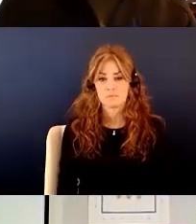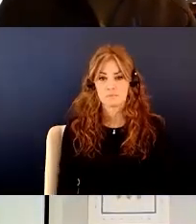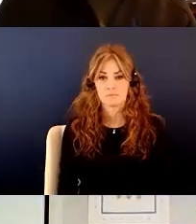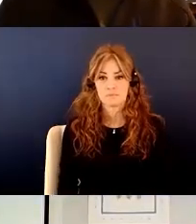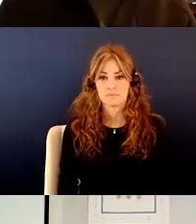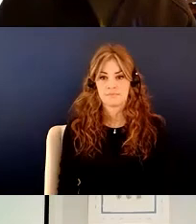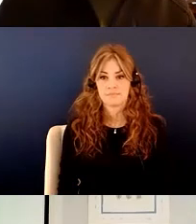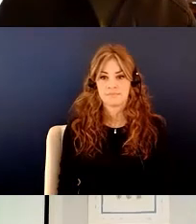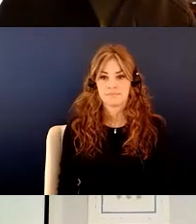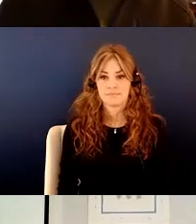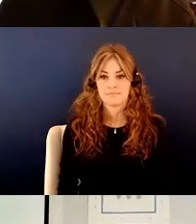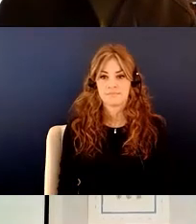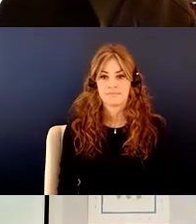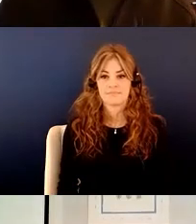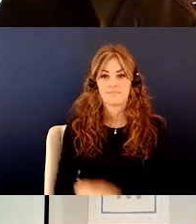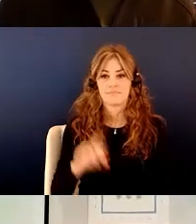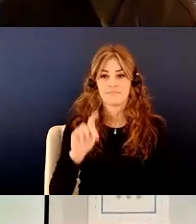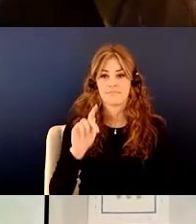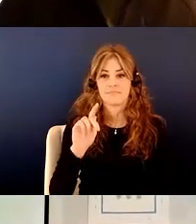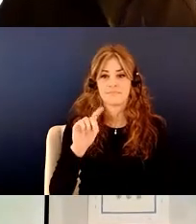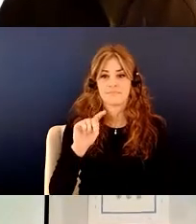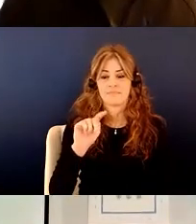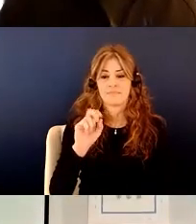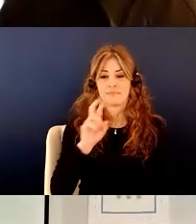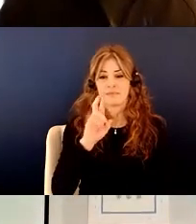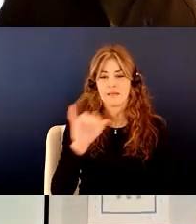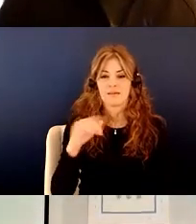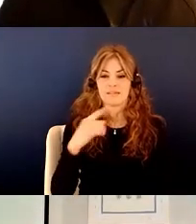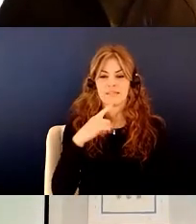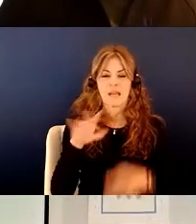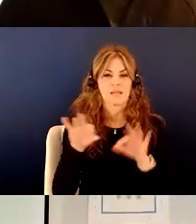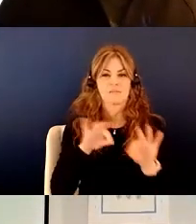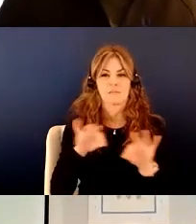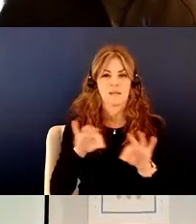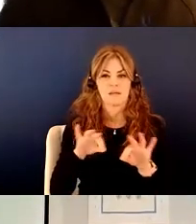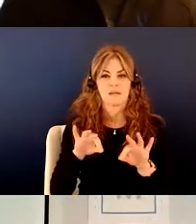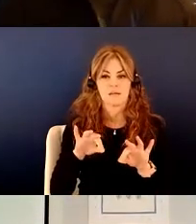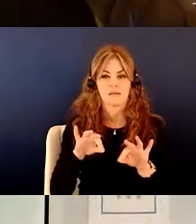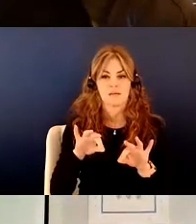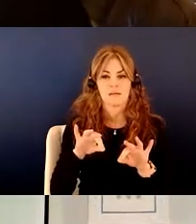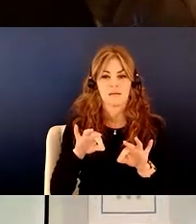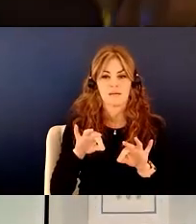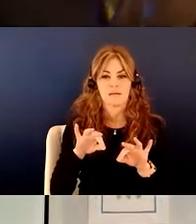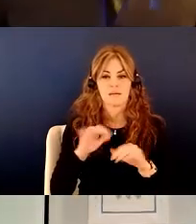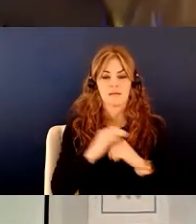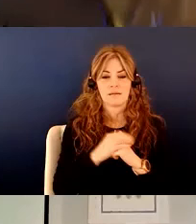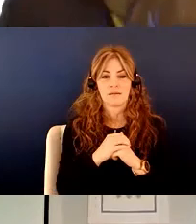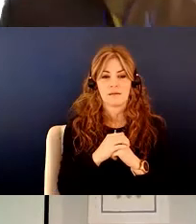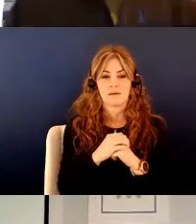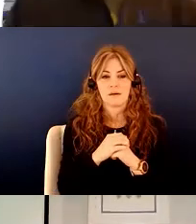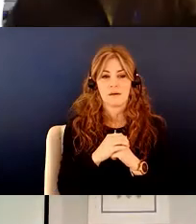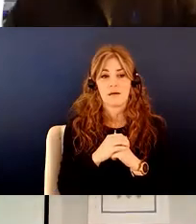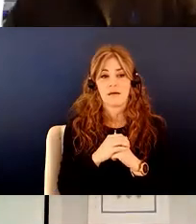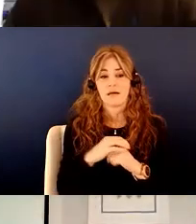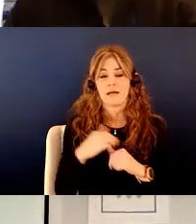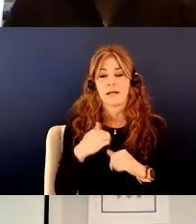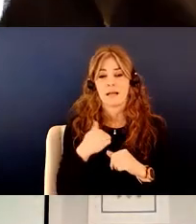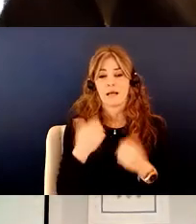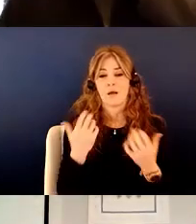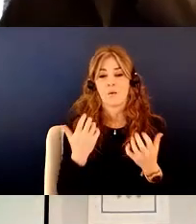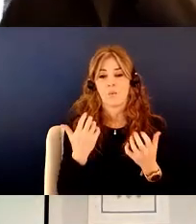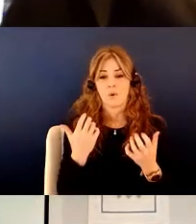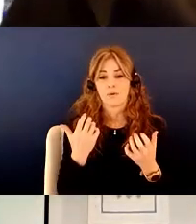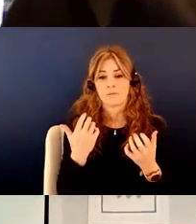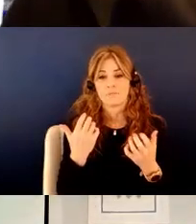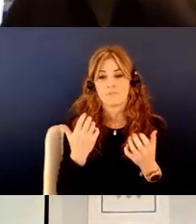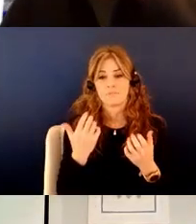I can just quickly do that if you just, I'll just tell you when to turn the slides. So I just wanted to